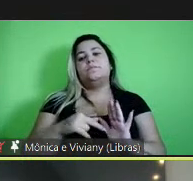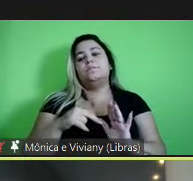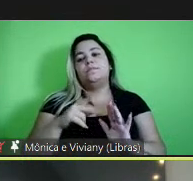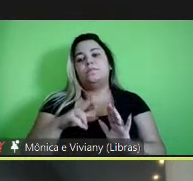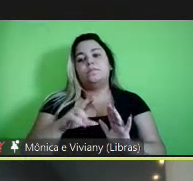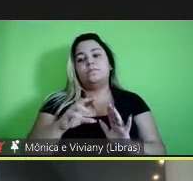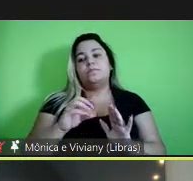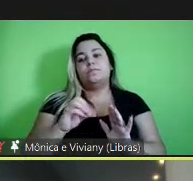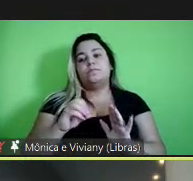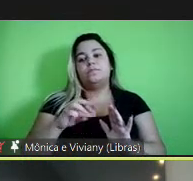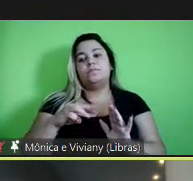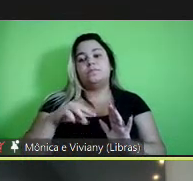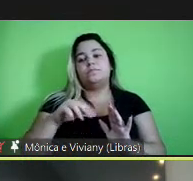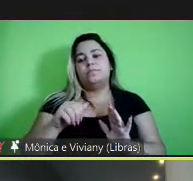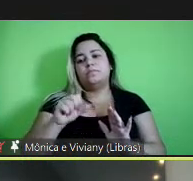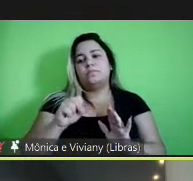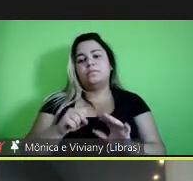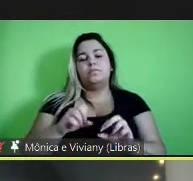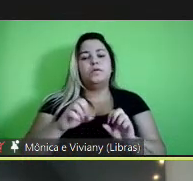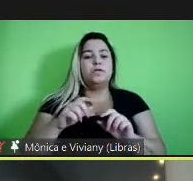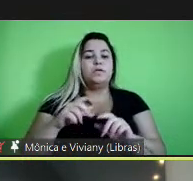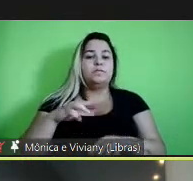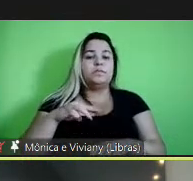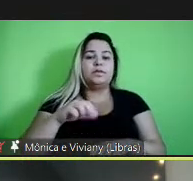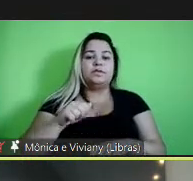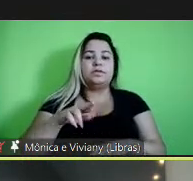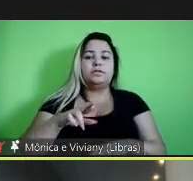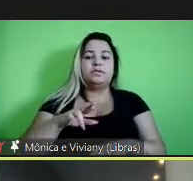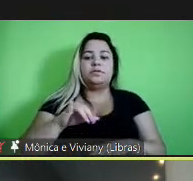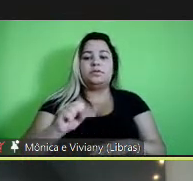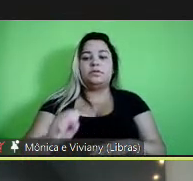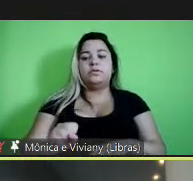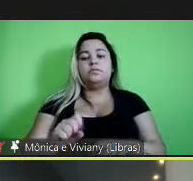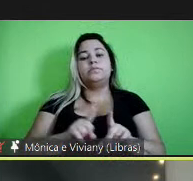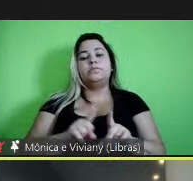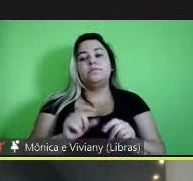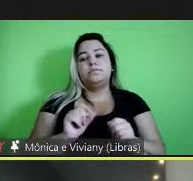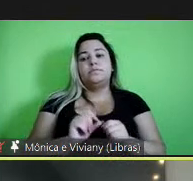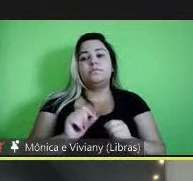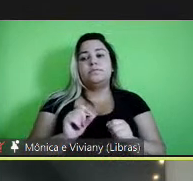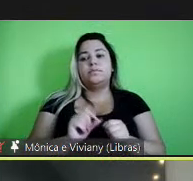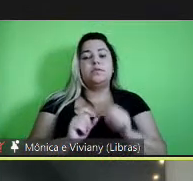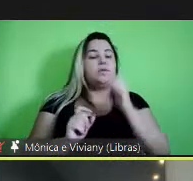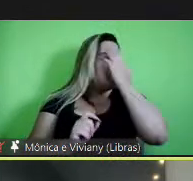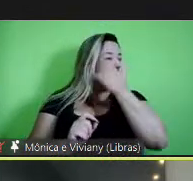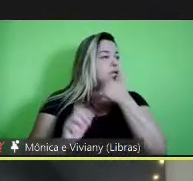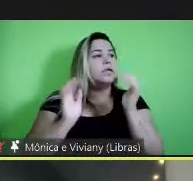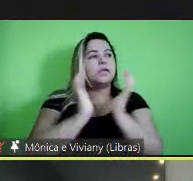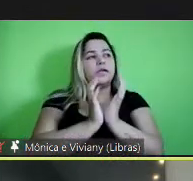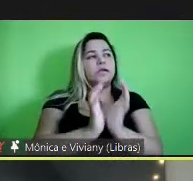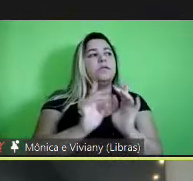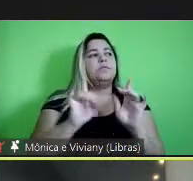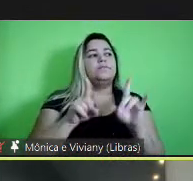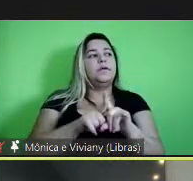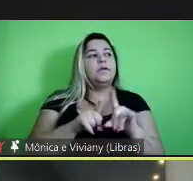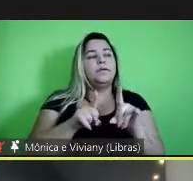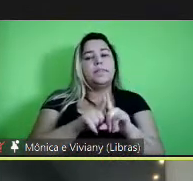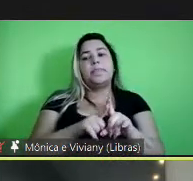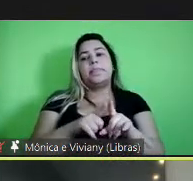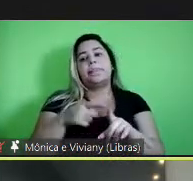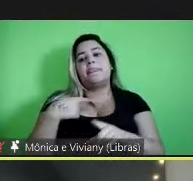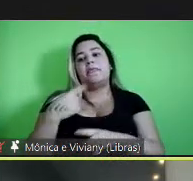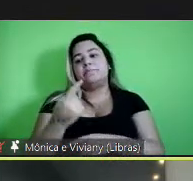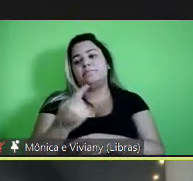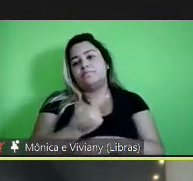adequate diet, and then we have to go through the educational materials that we created, capacity training